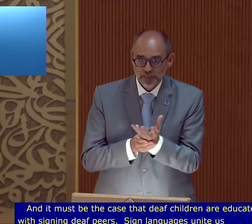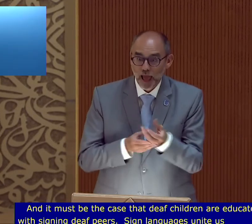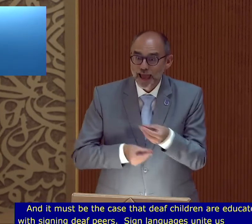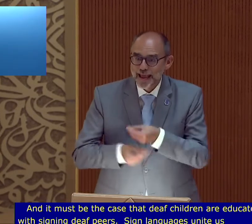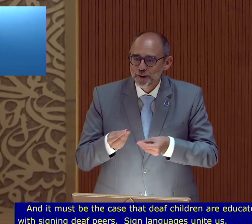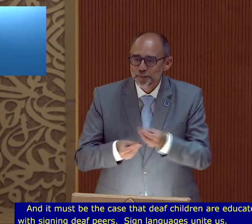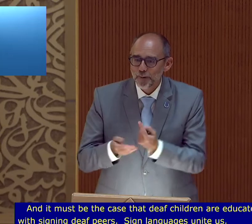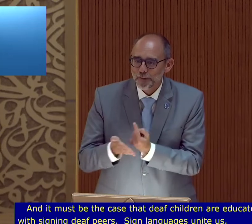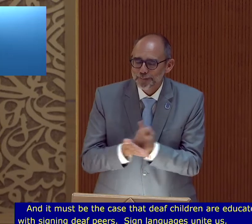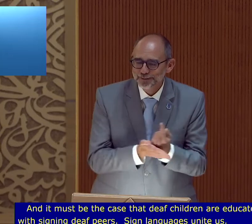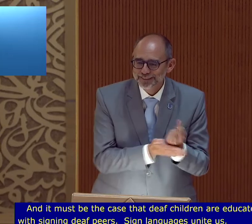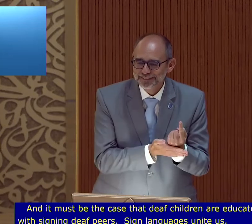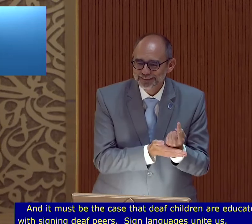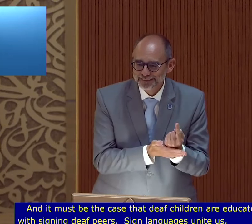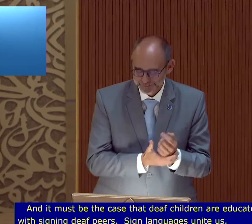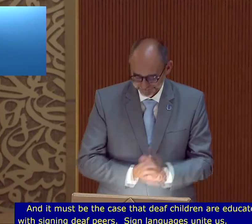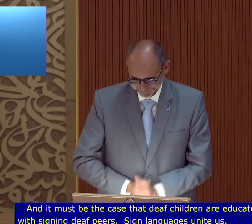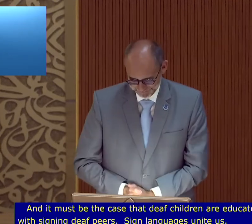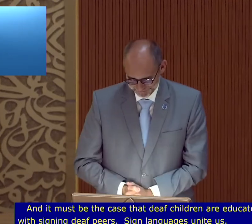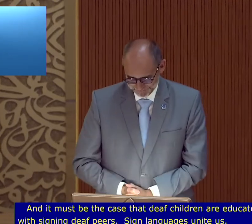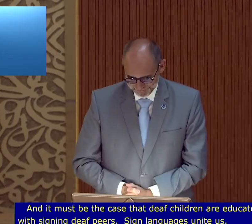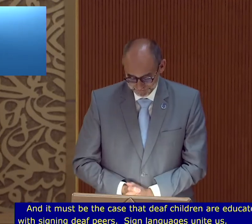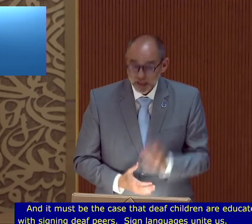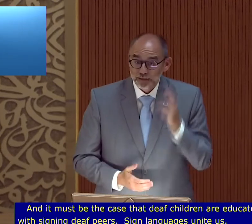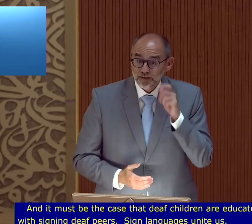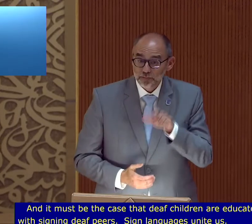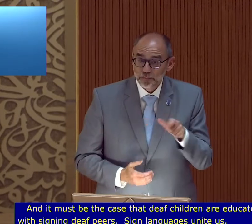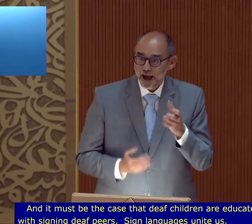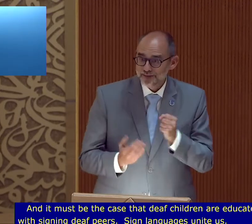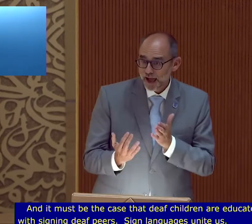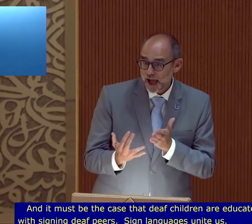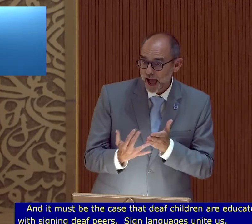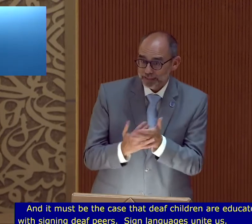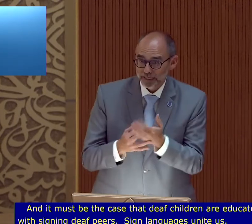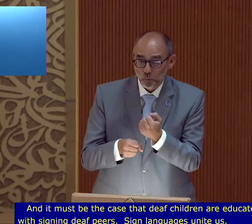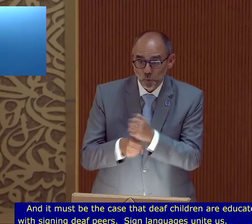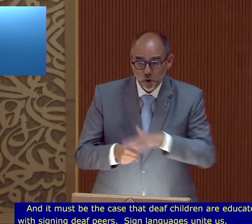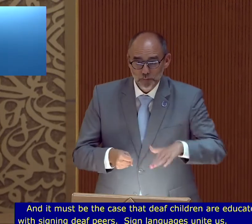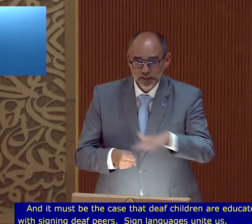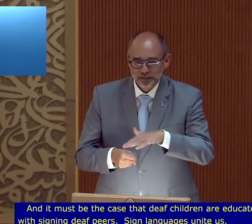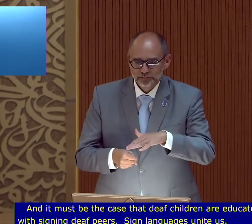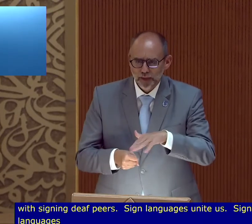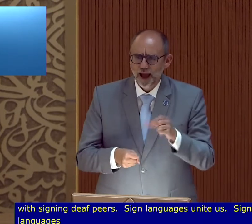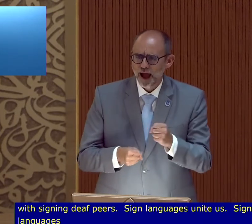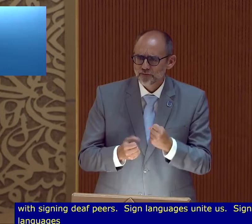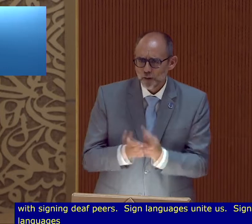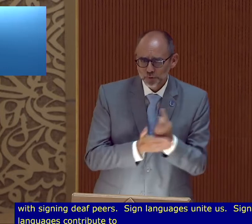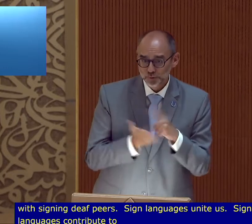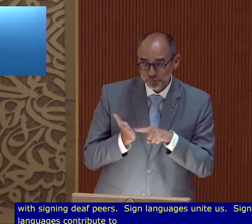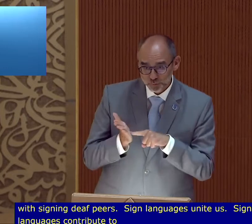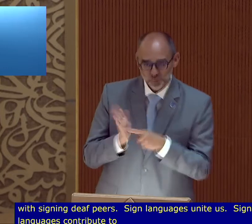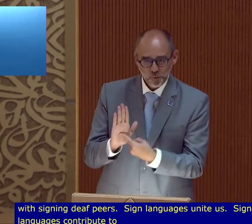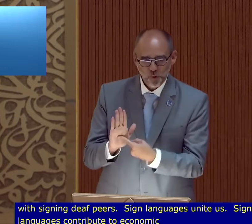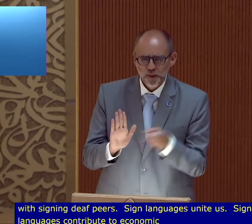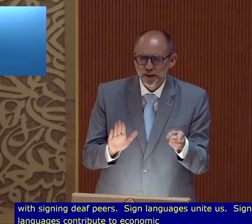Sign languages contribute to economic development. Deaf people can have access to the